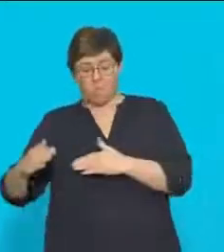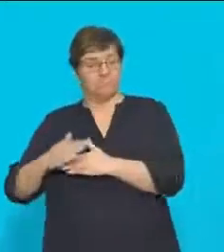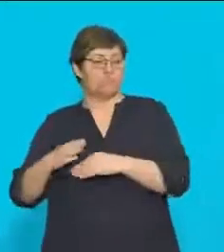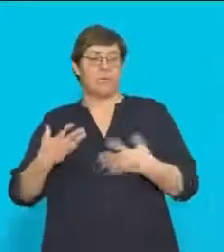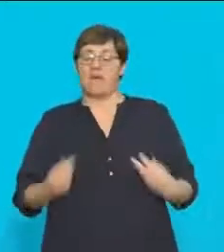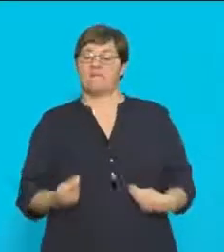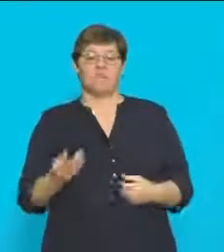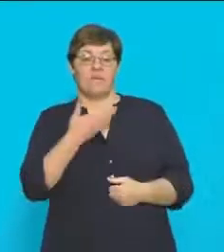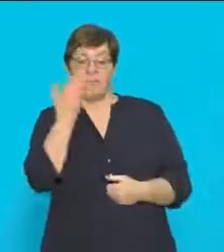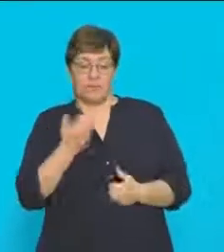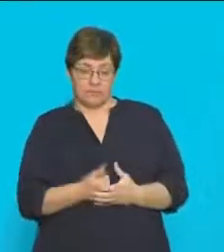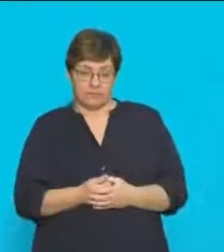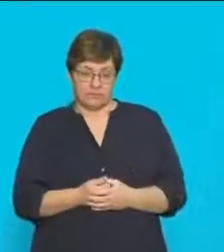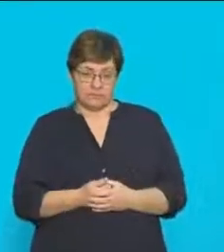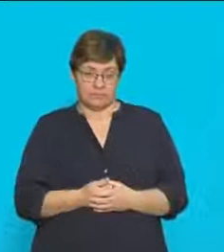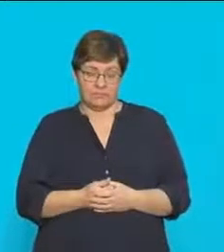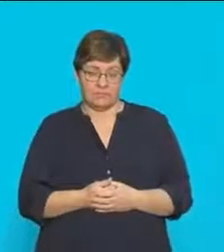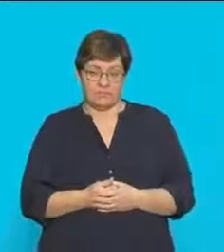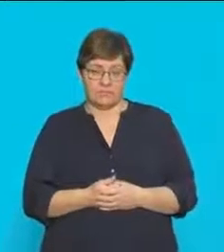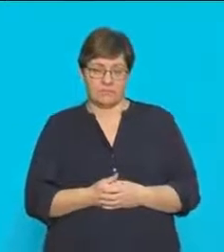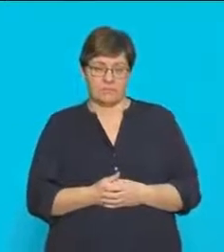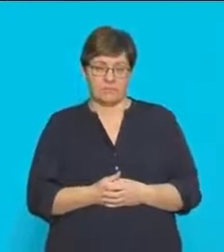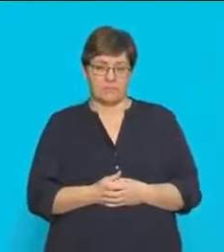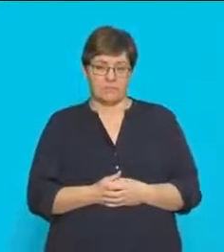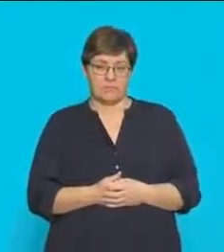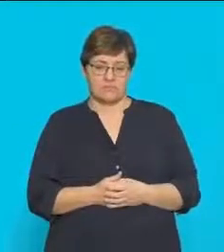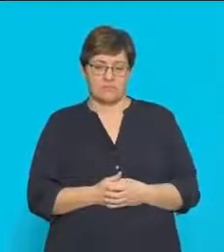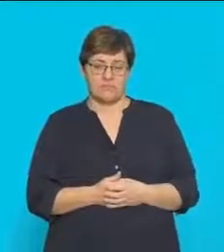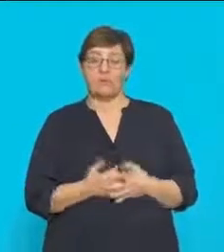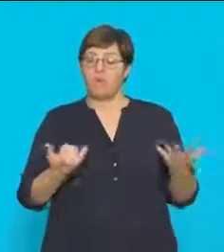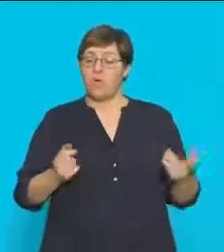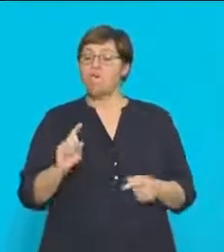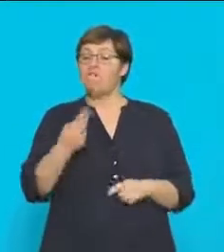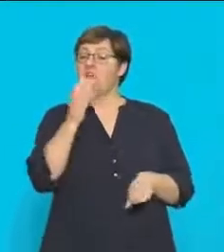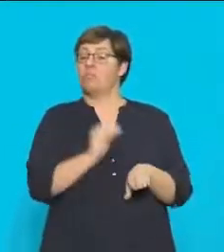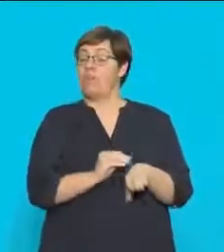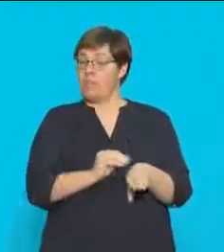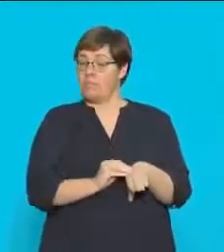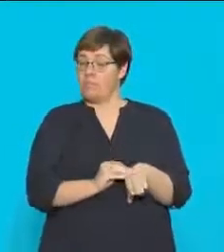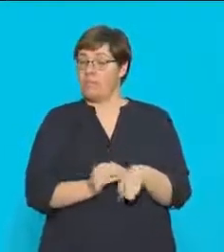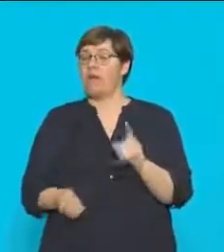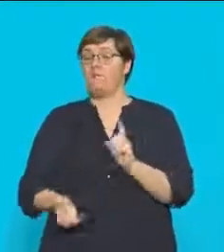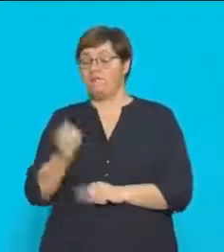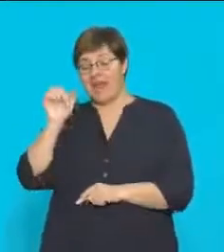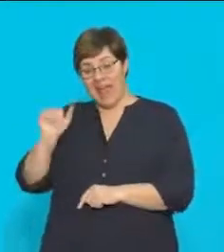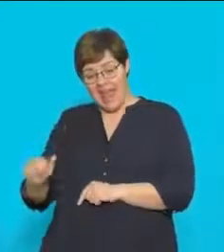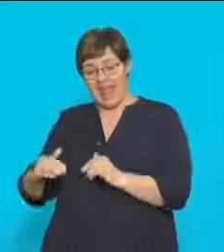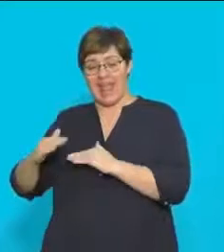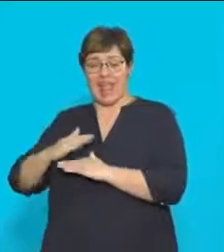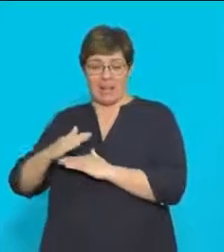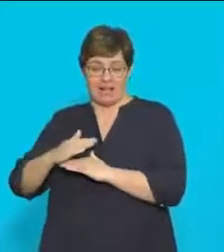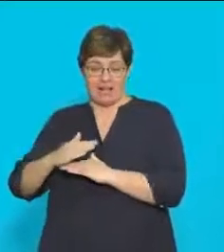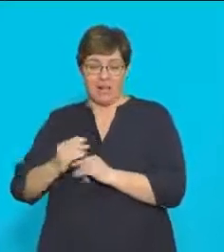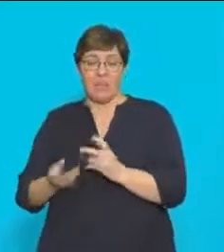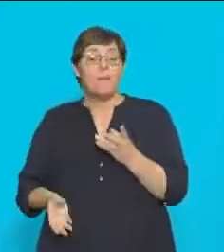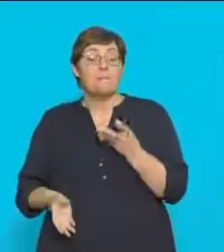We don't have the angle A just yet. So our first problem is to find angle A. If we